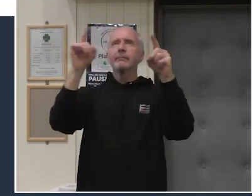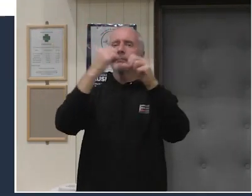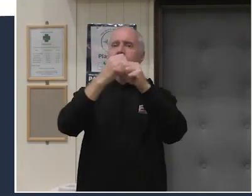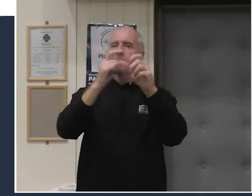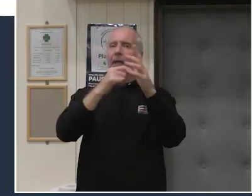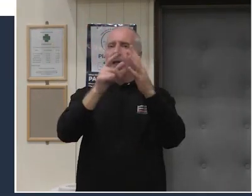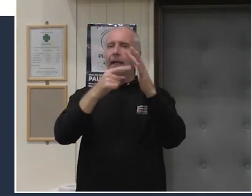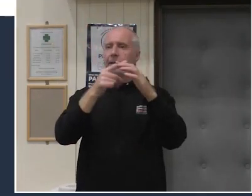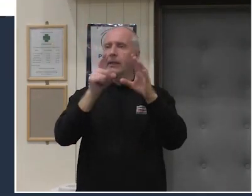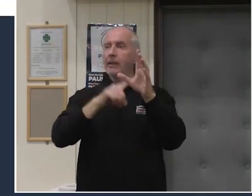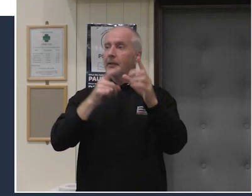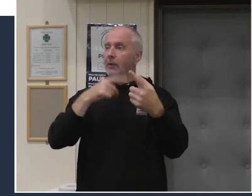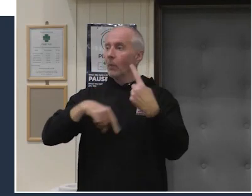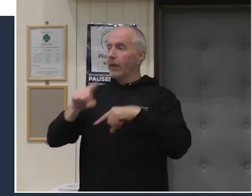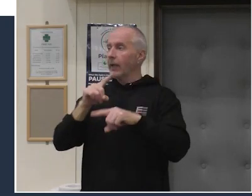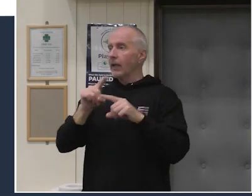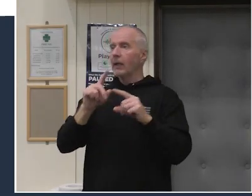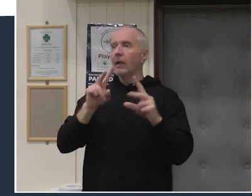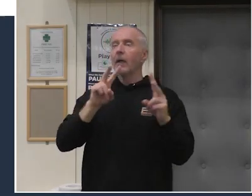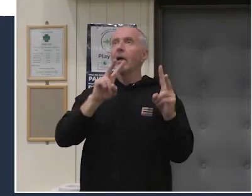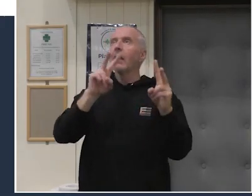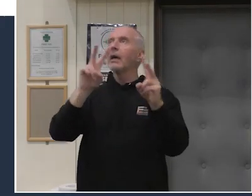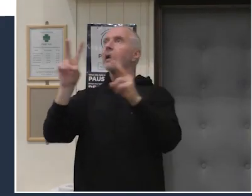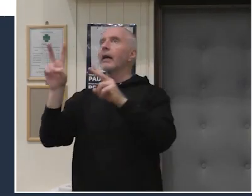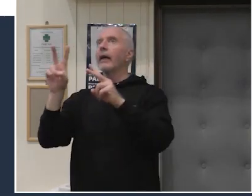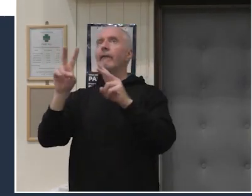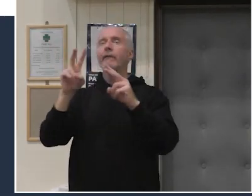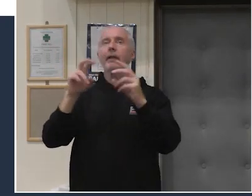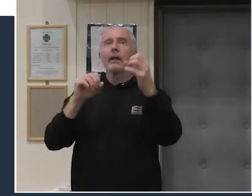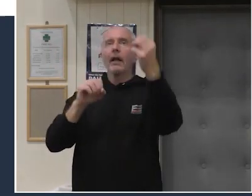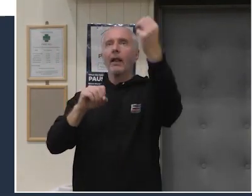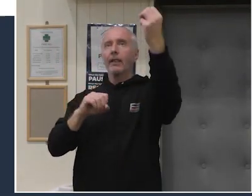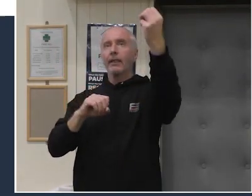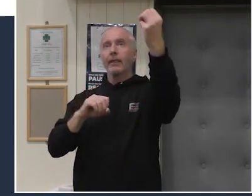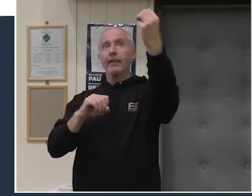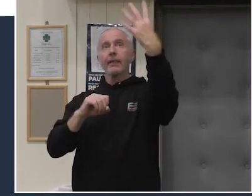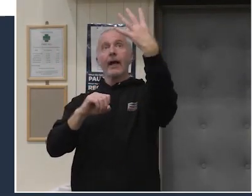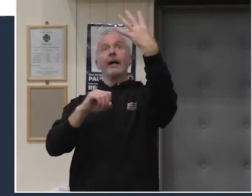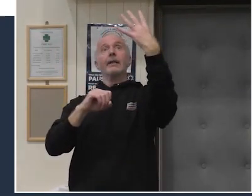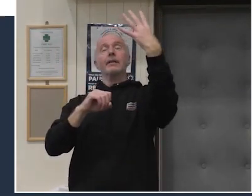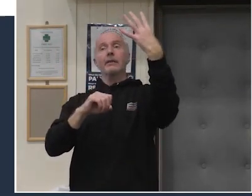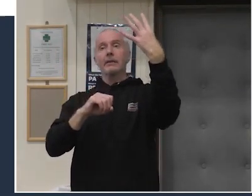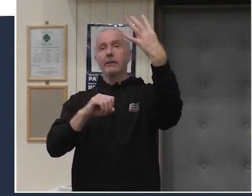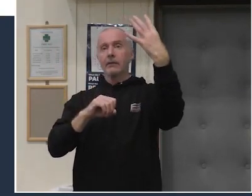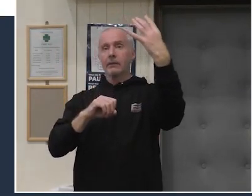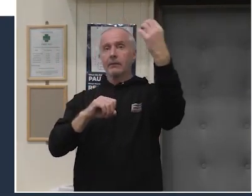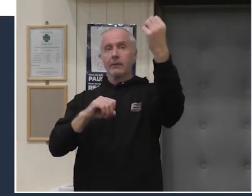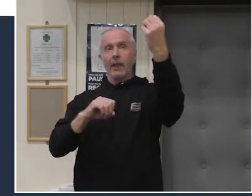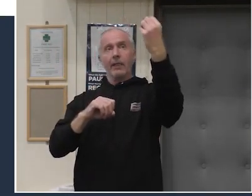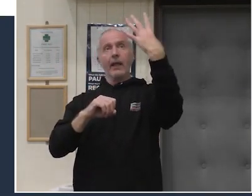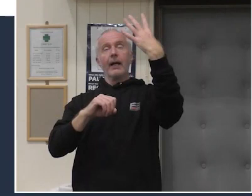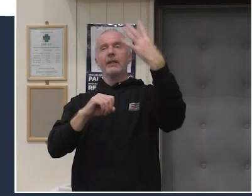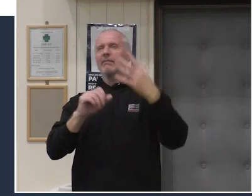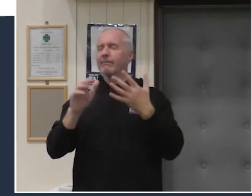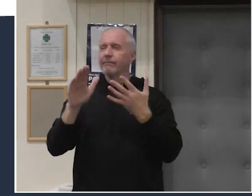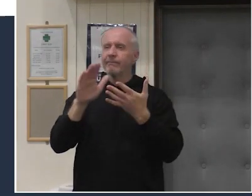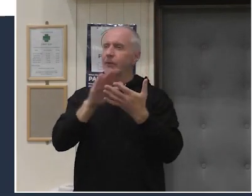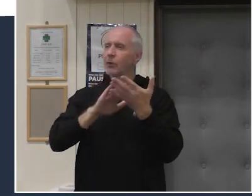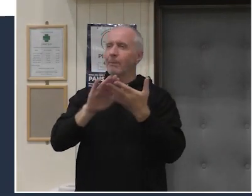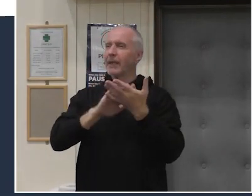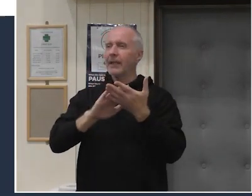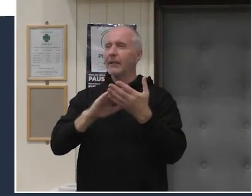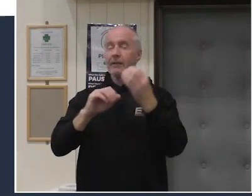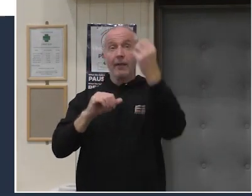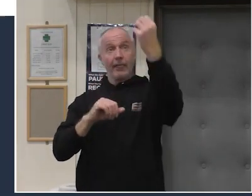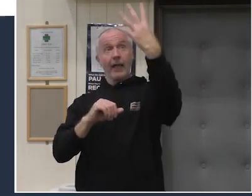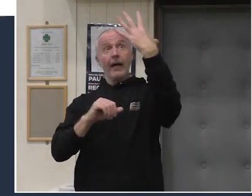We look out there, and if it's emitting light, now light in this particular situation, we're not just talking about the